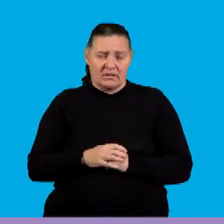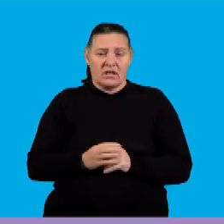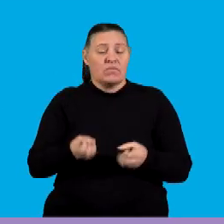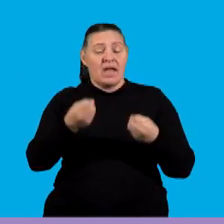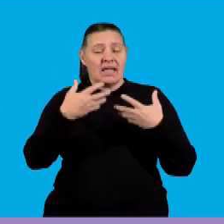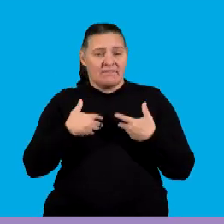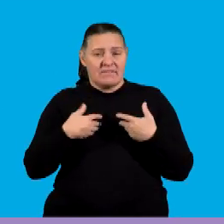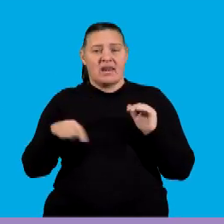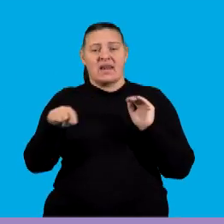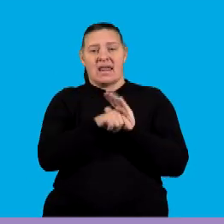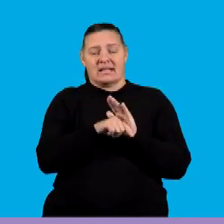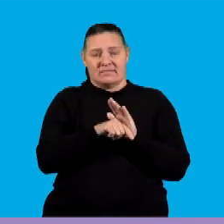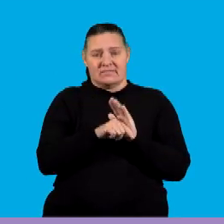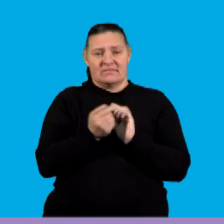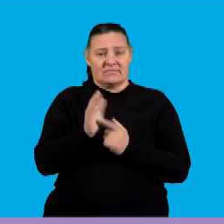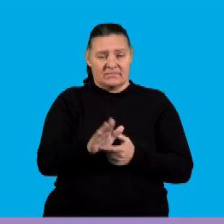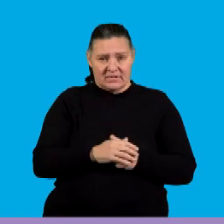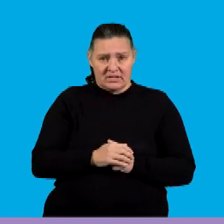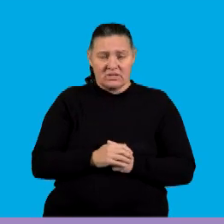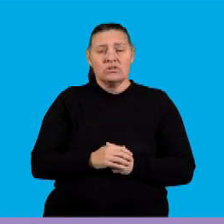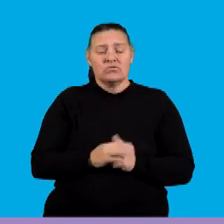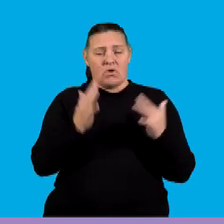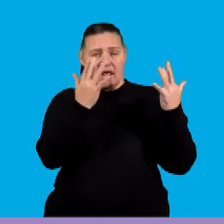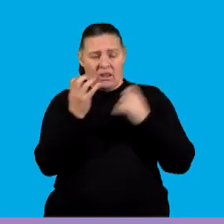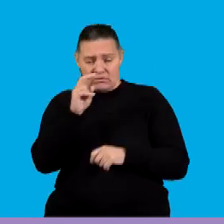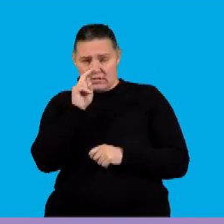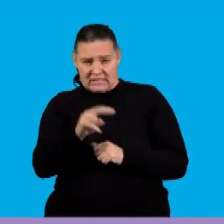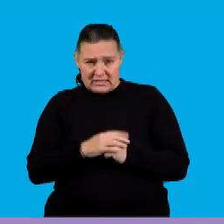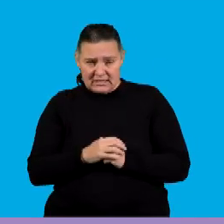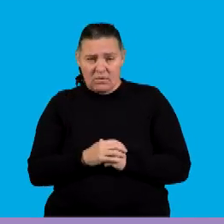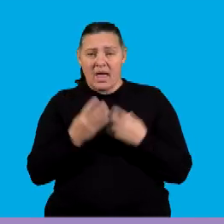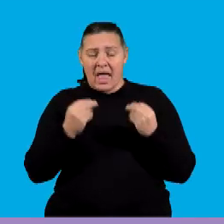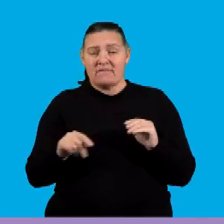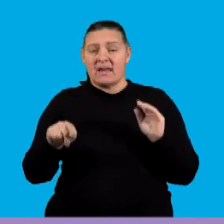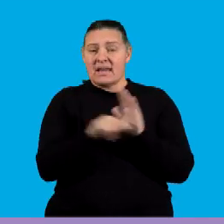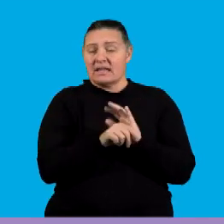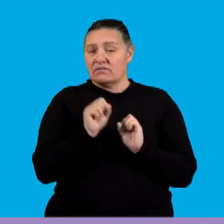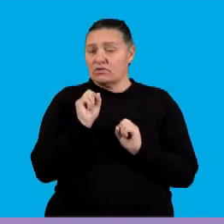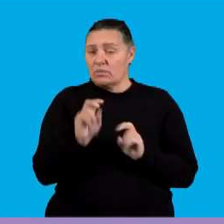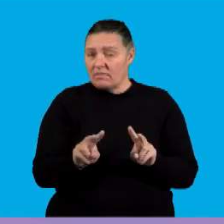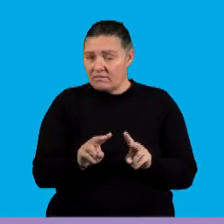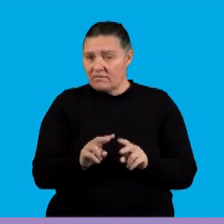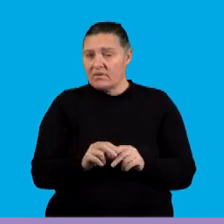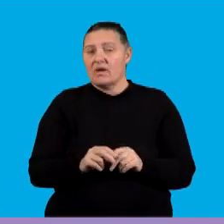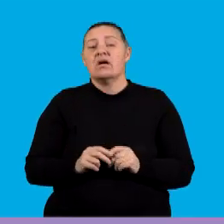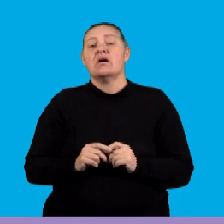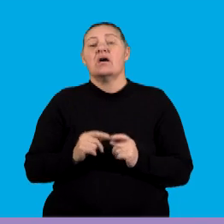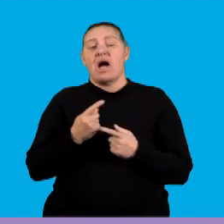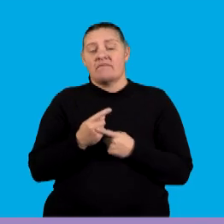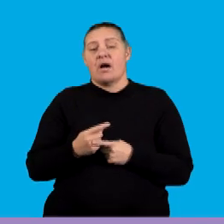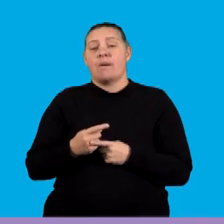graph gives us a negative gradient. So let's go back to our calculation and see. We have a -12 divided by